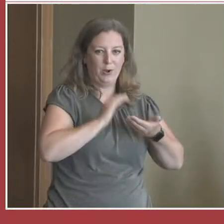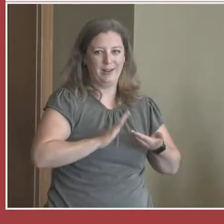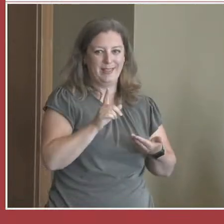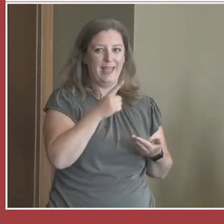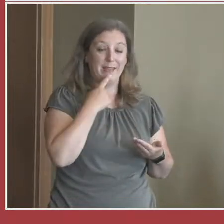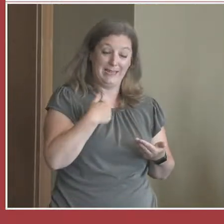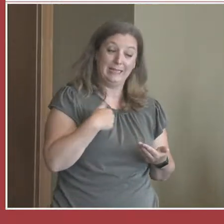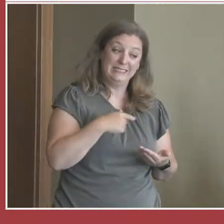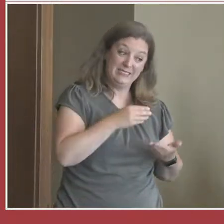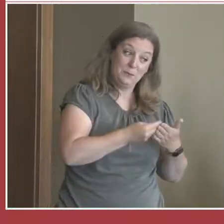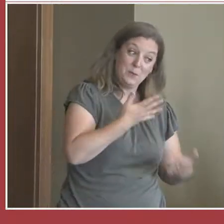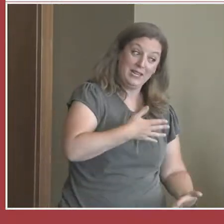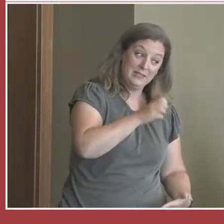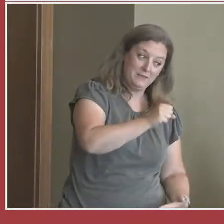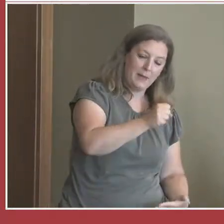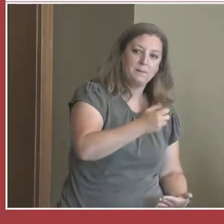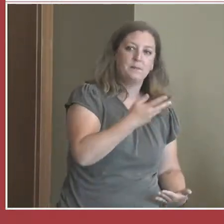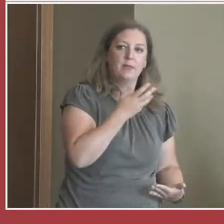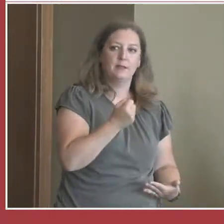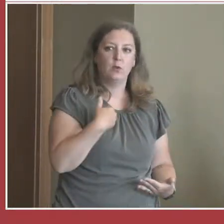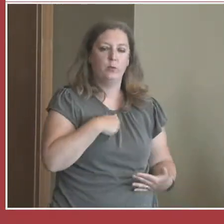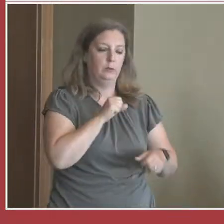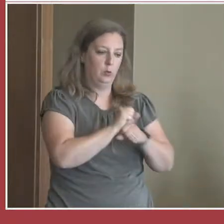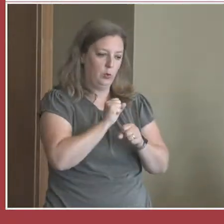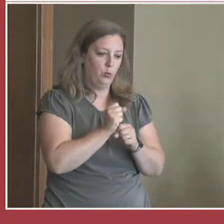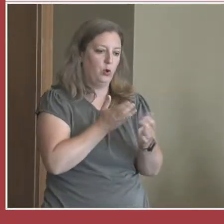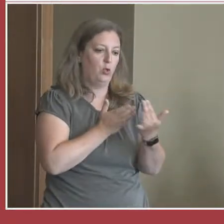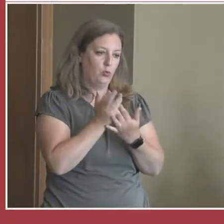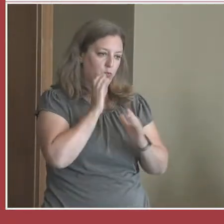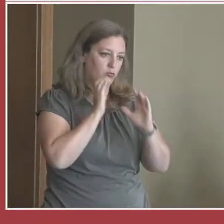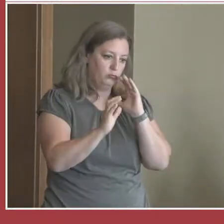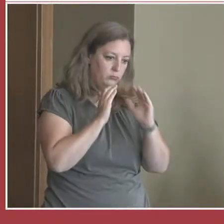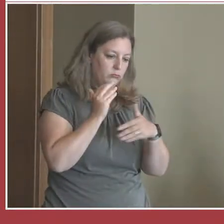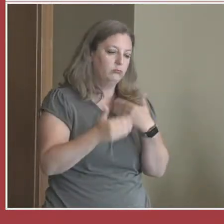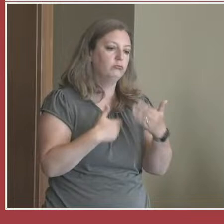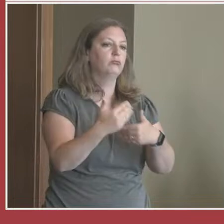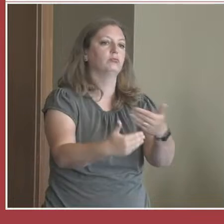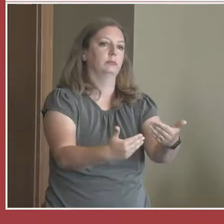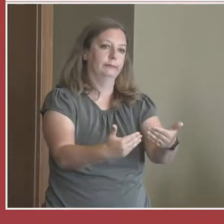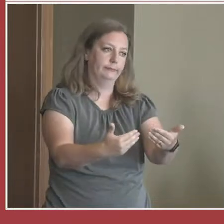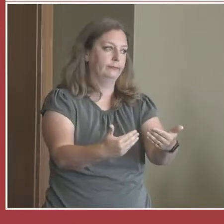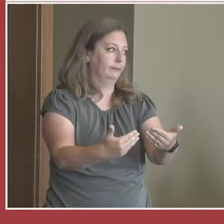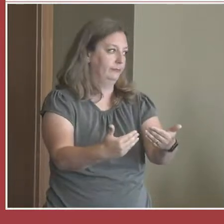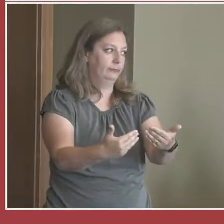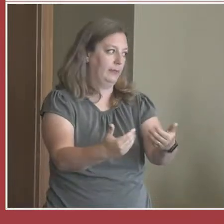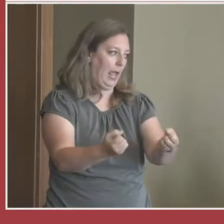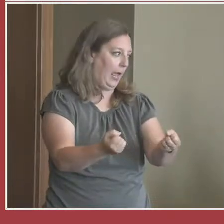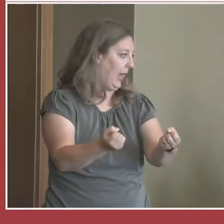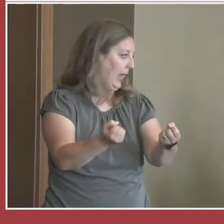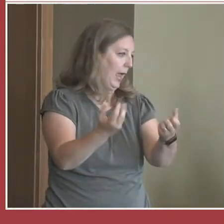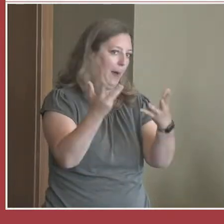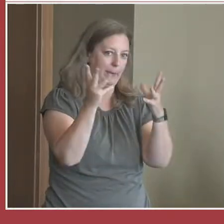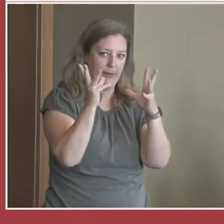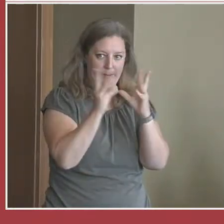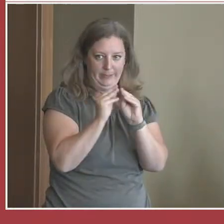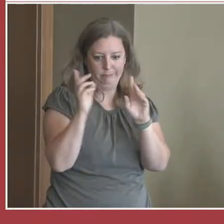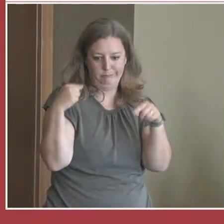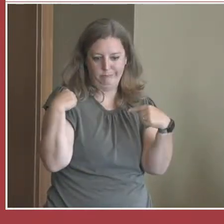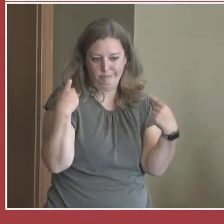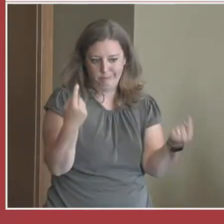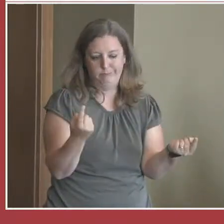us that's going to be expensive. And so we work through those conversations as I don't know, I don't even know how many meetings we've had,